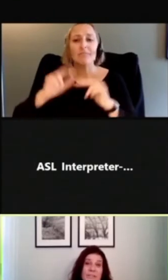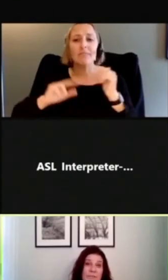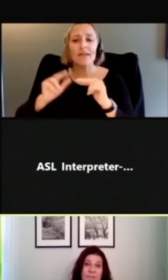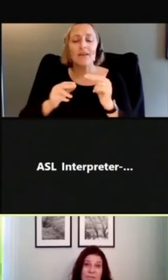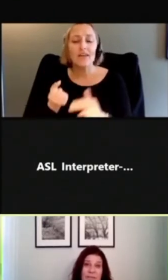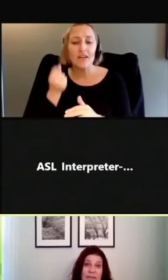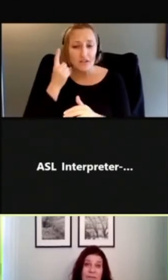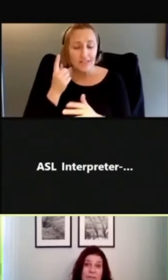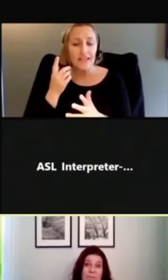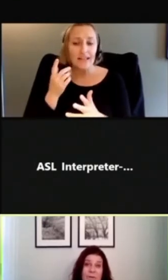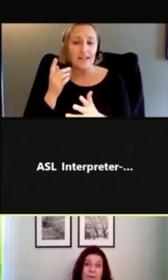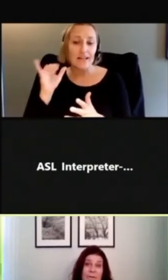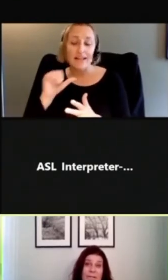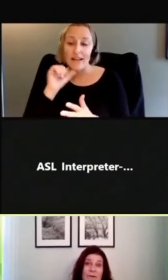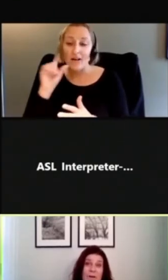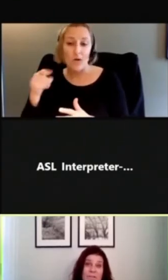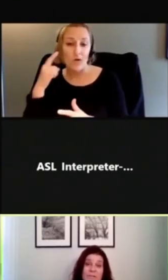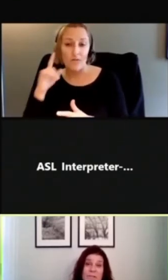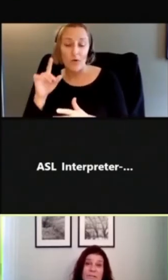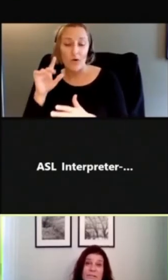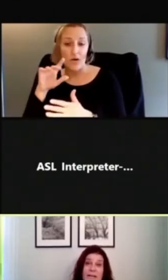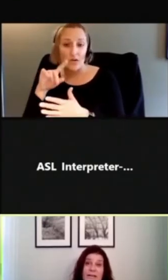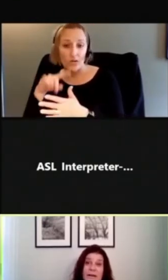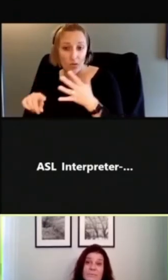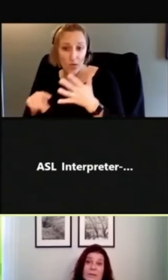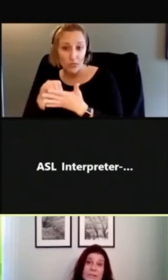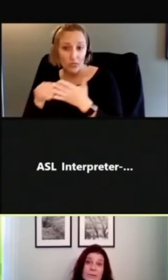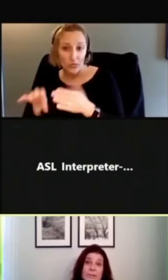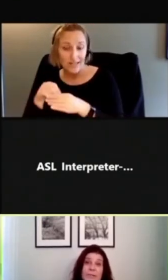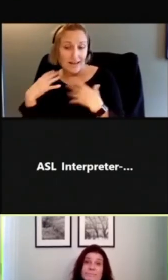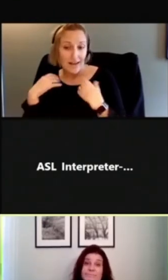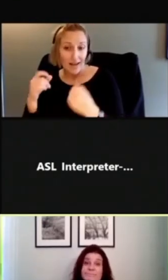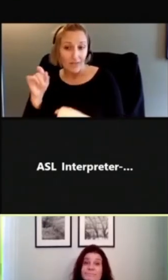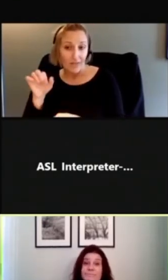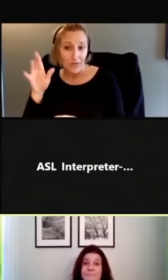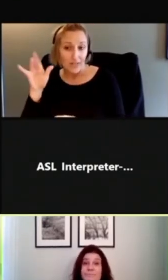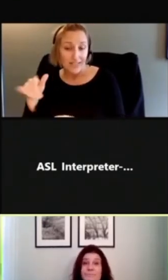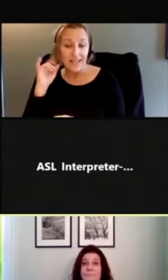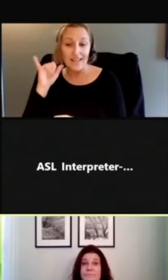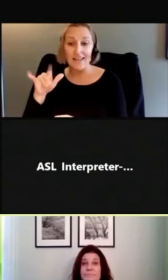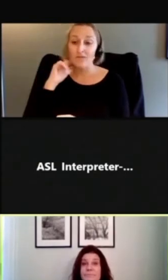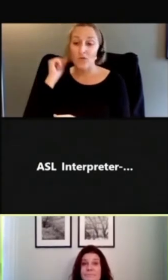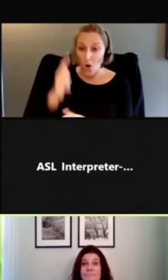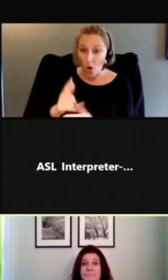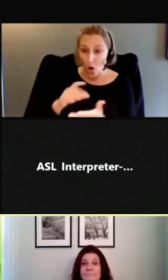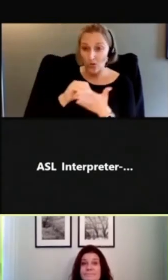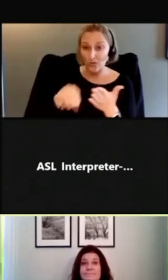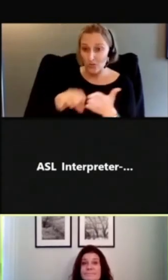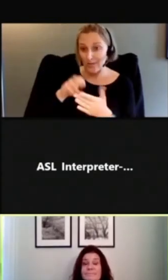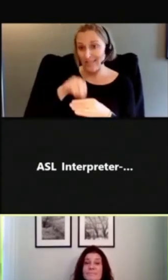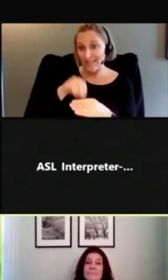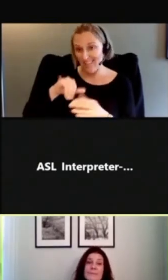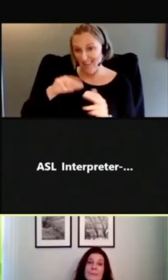example, isn't just for students in the health literacy program, that's for all students that are in their building.